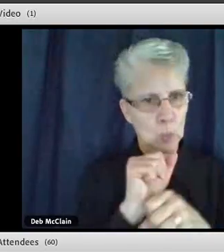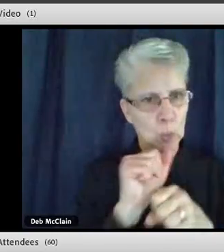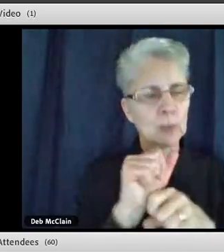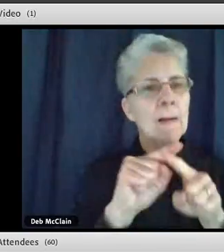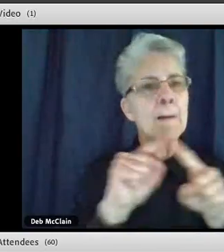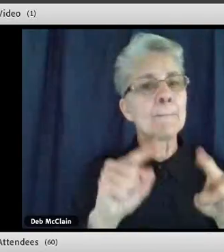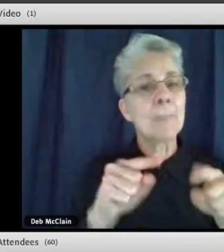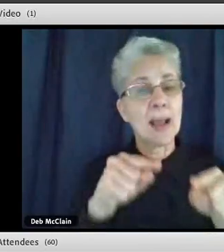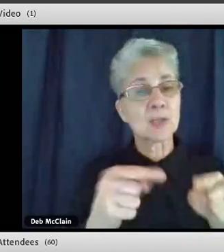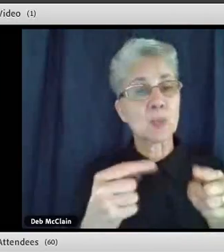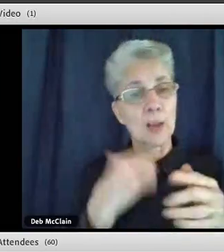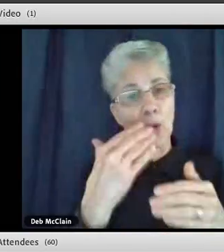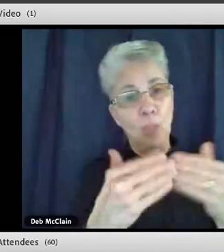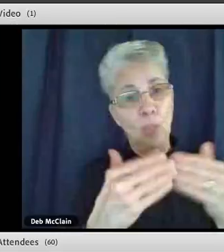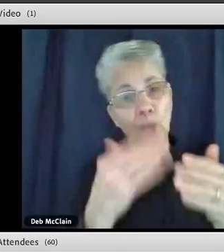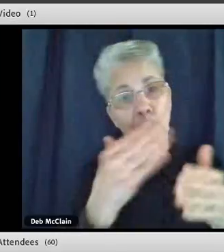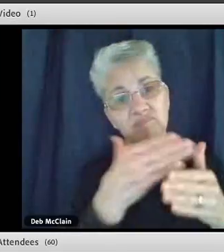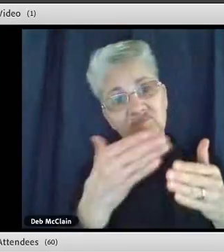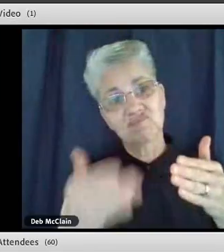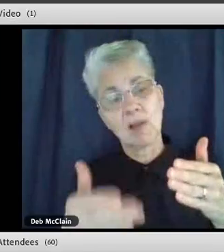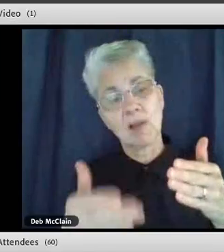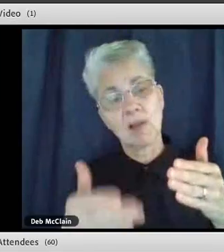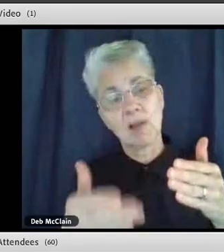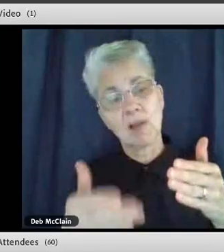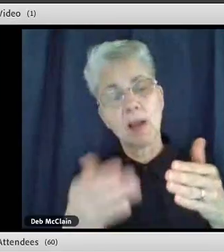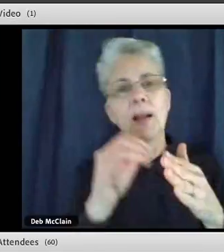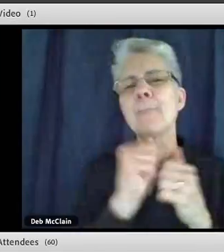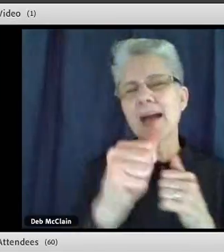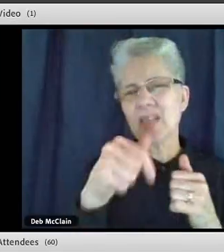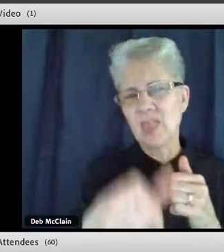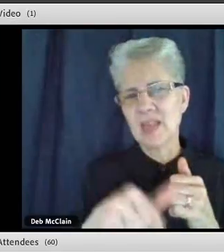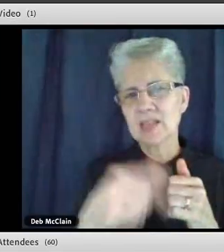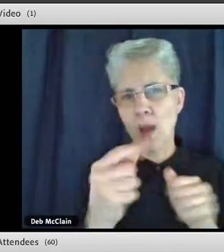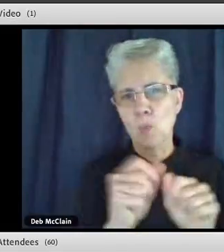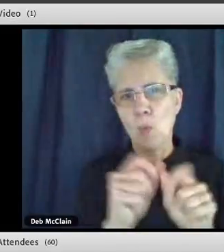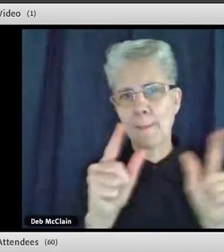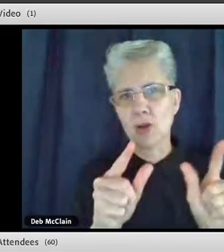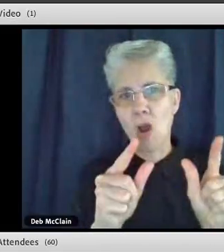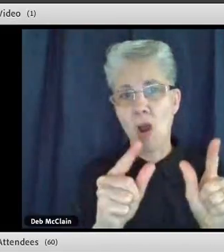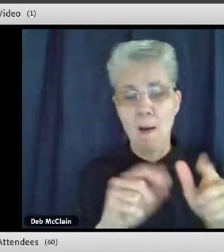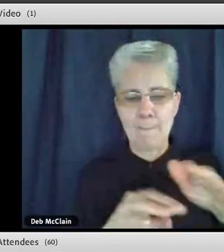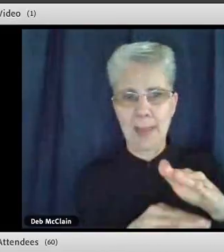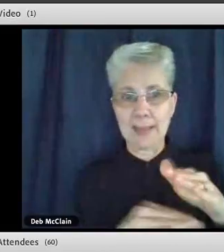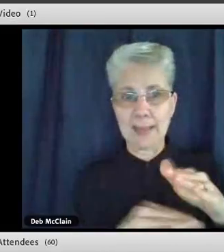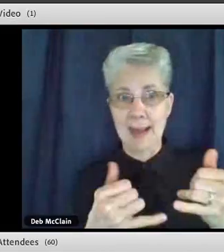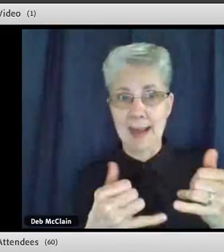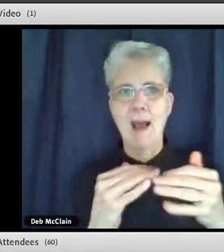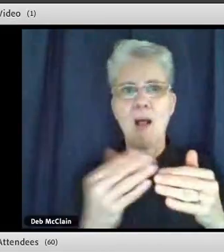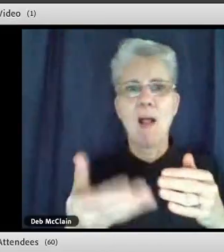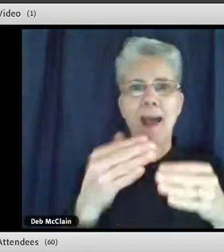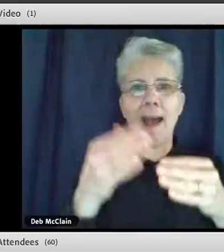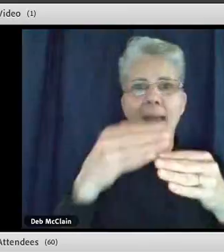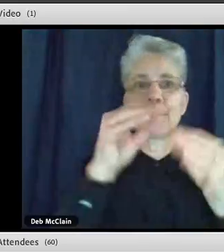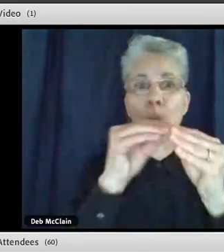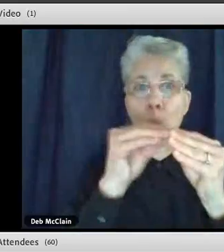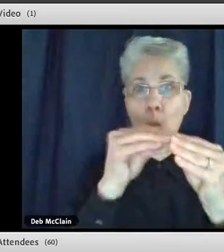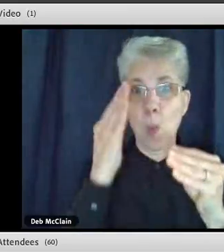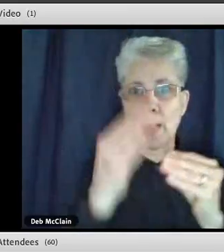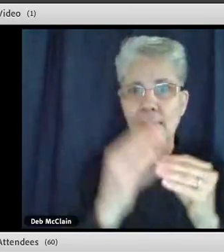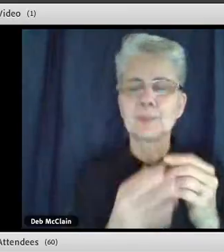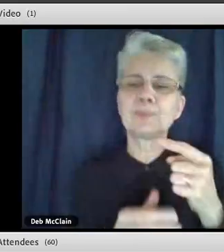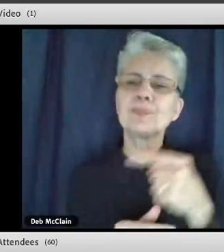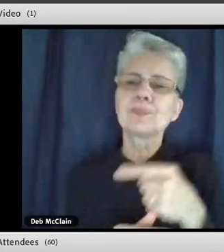kind of move through beyond this webinar, we'll talk more about MARC. So, okay. So how